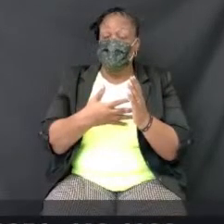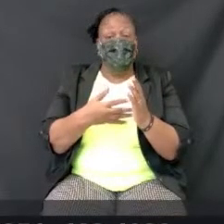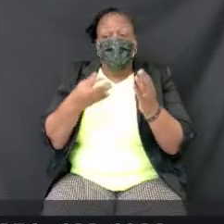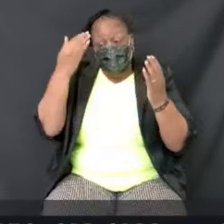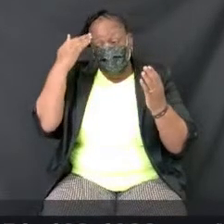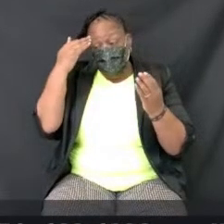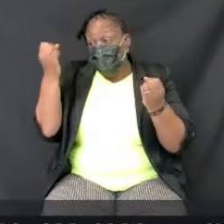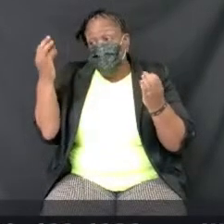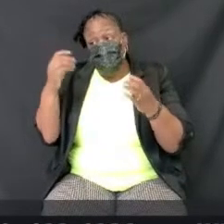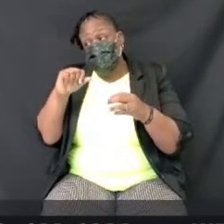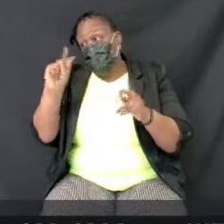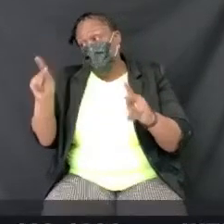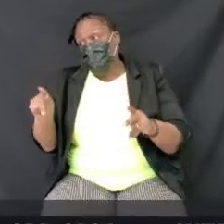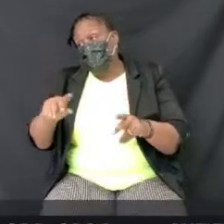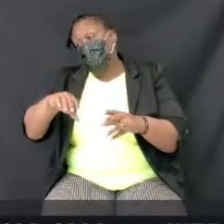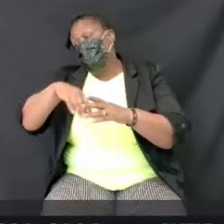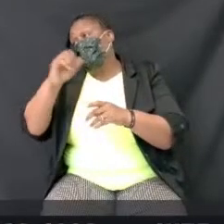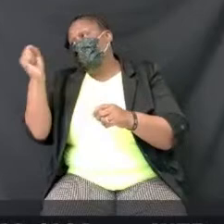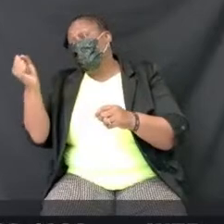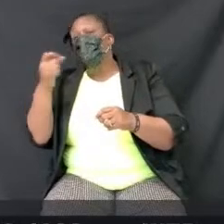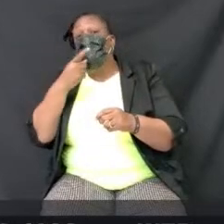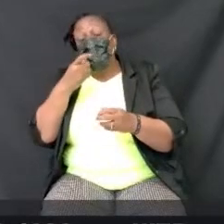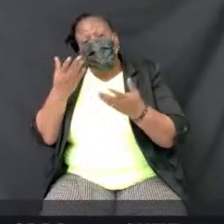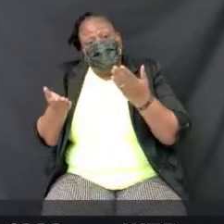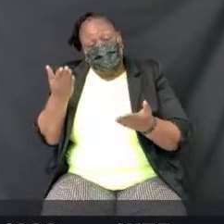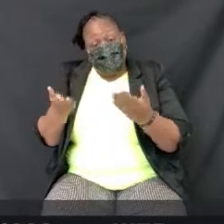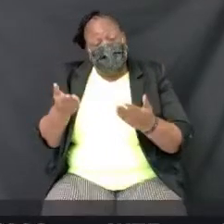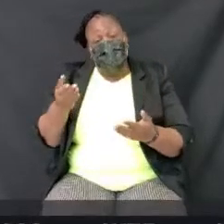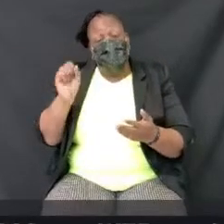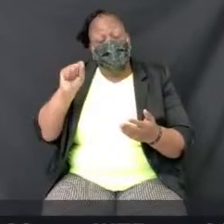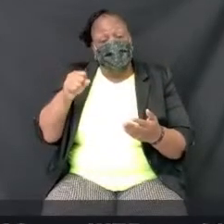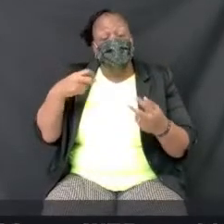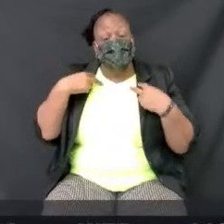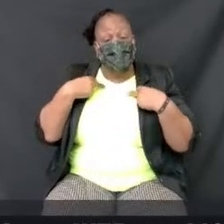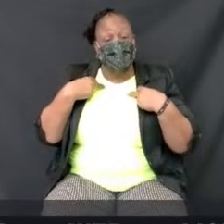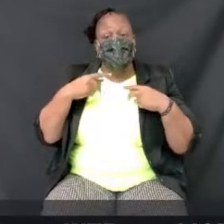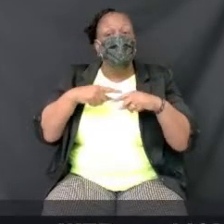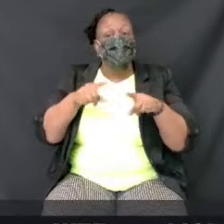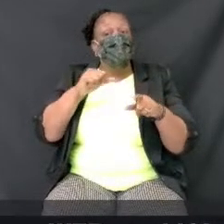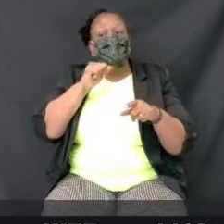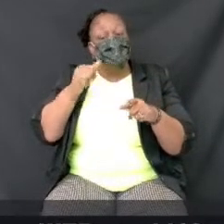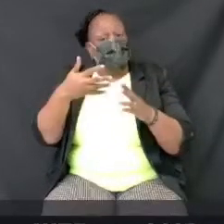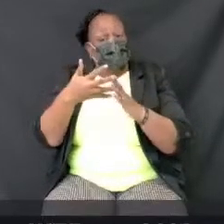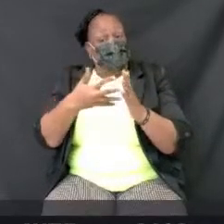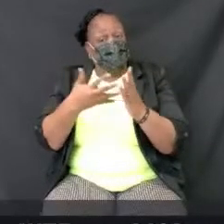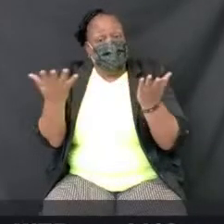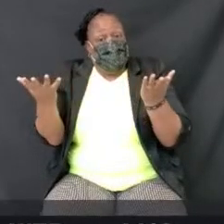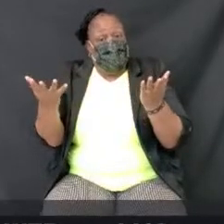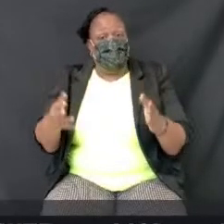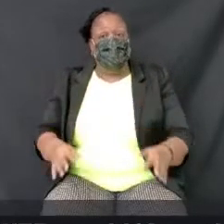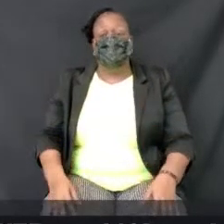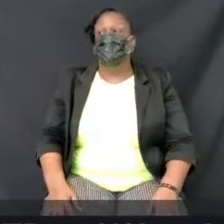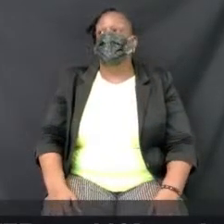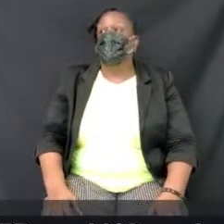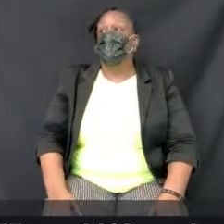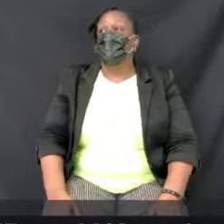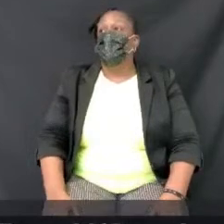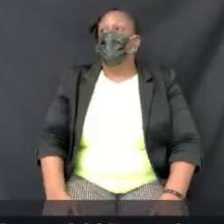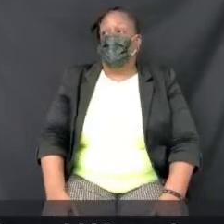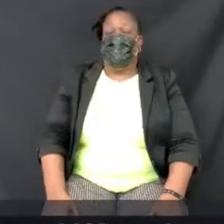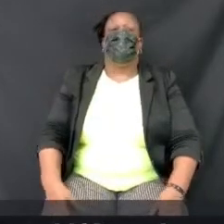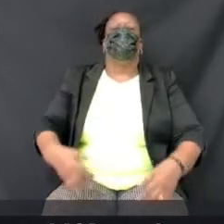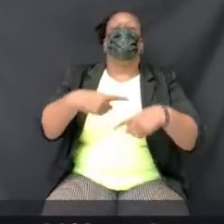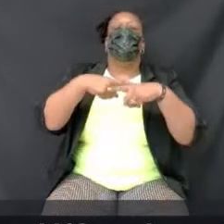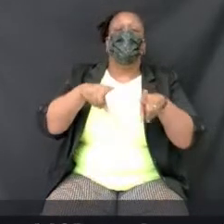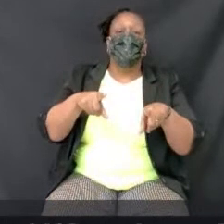positive. But it is not just focusing on the persons who are positive, but making sure those persons who are positive do